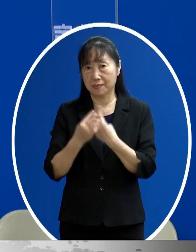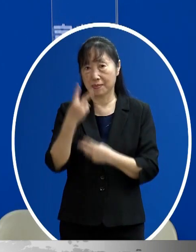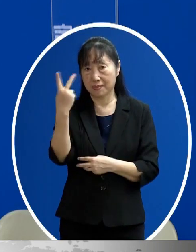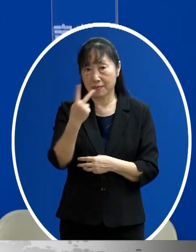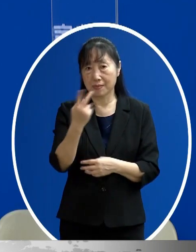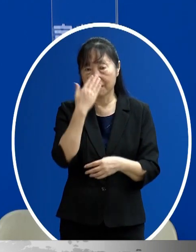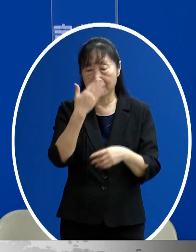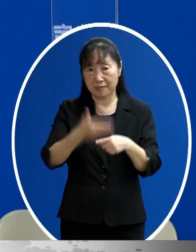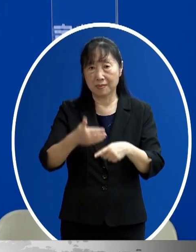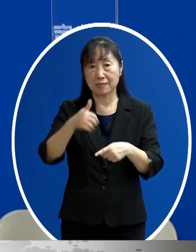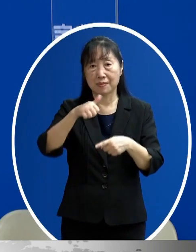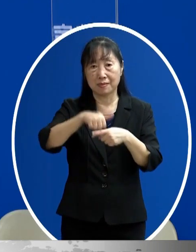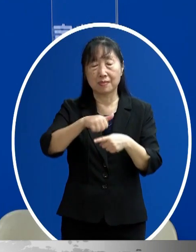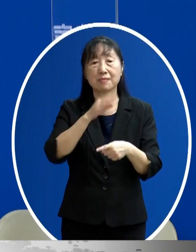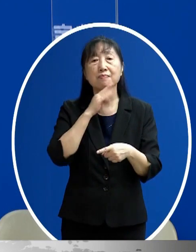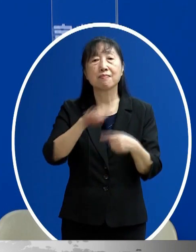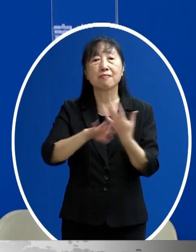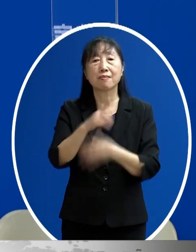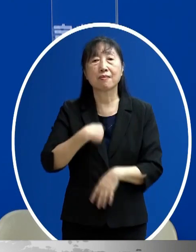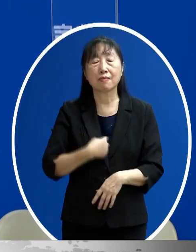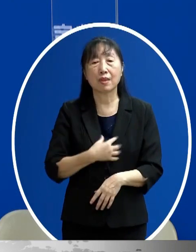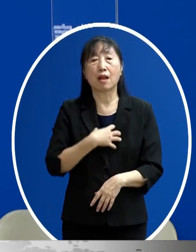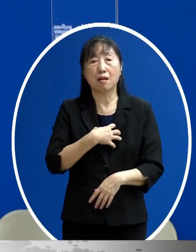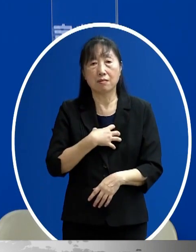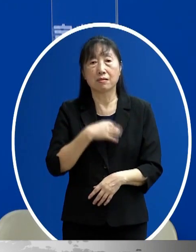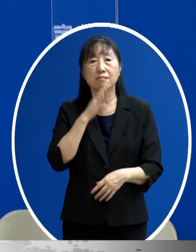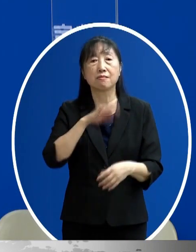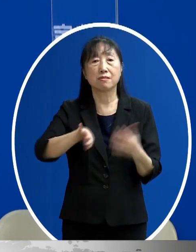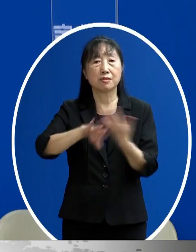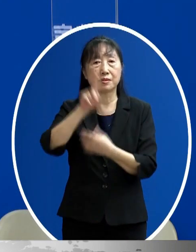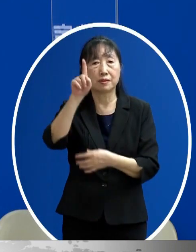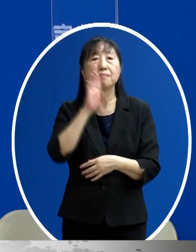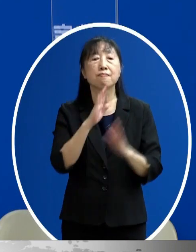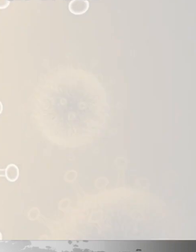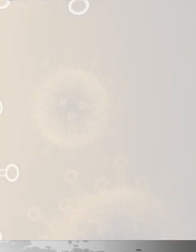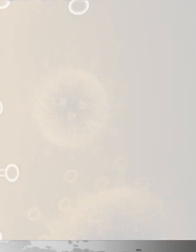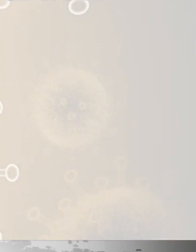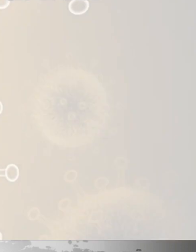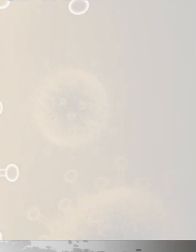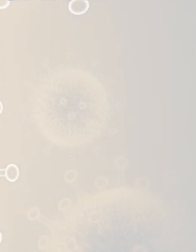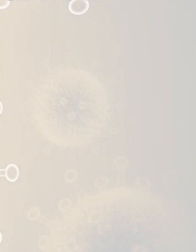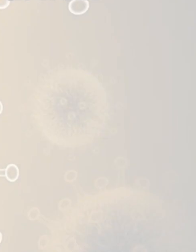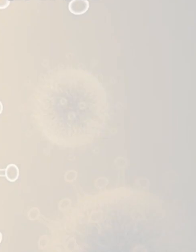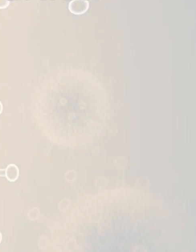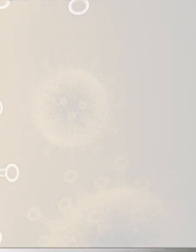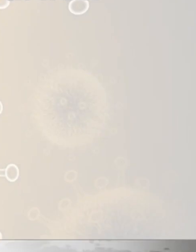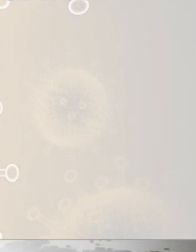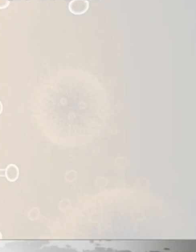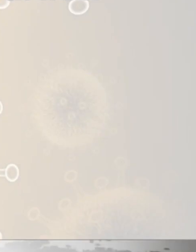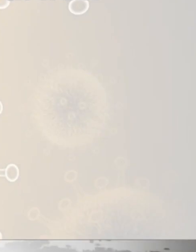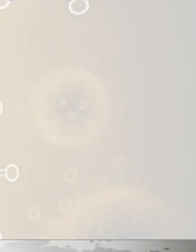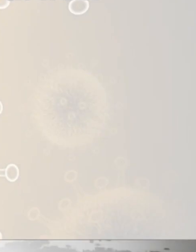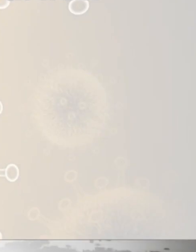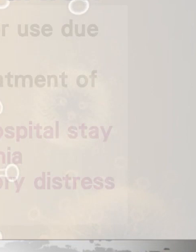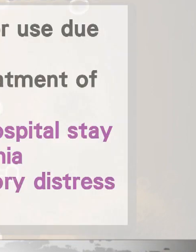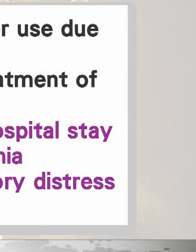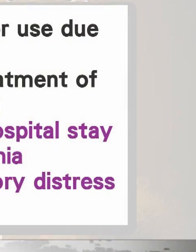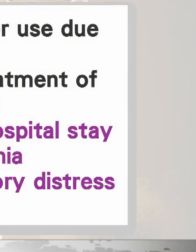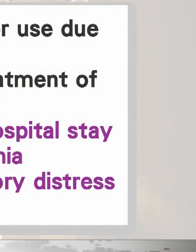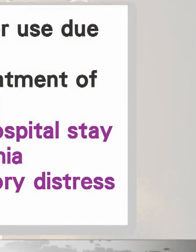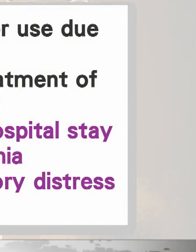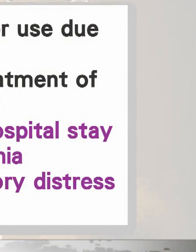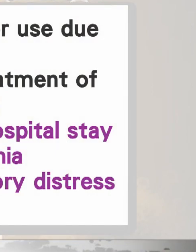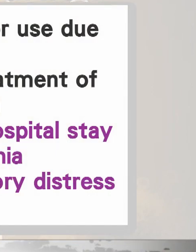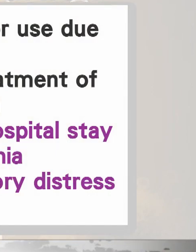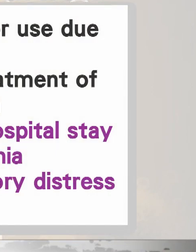developed sepsis, 1 developed acute respiratory distress syndrome, and 1 died at home. The CECC also reported a new critical case